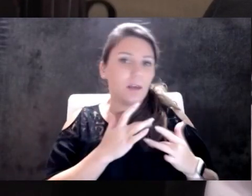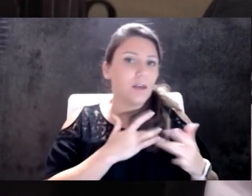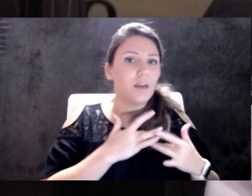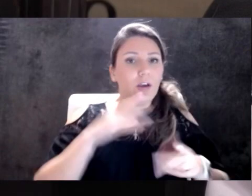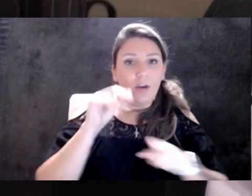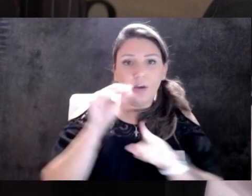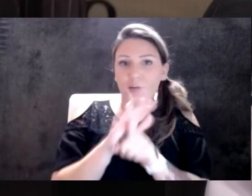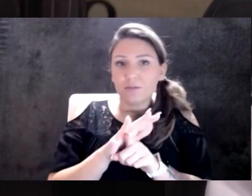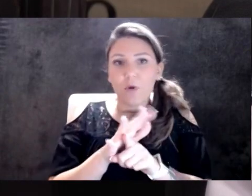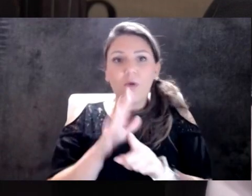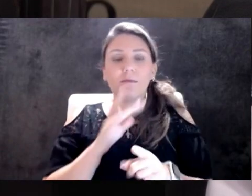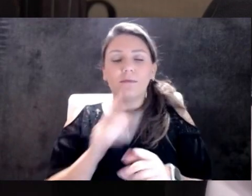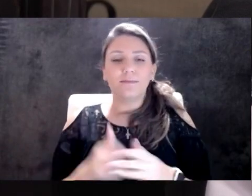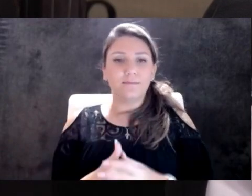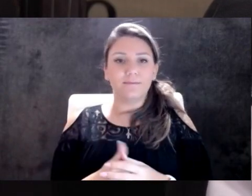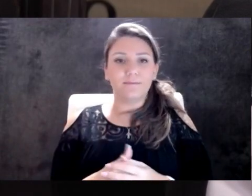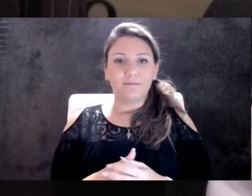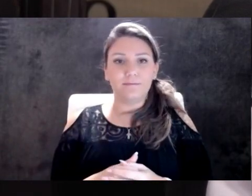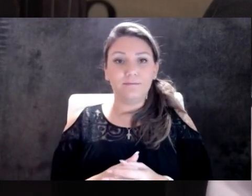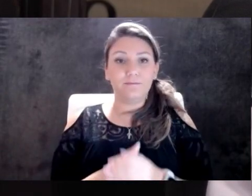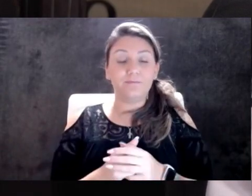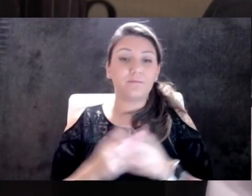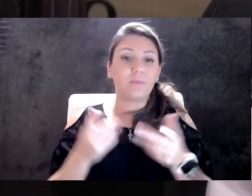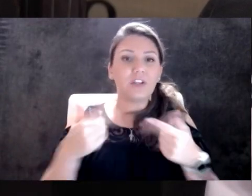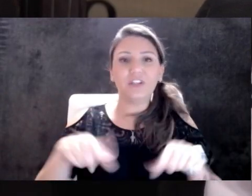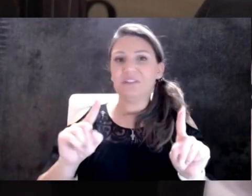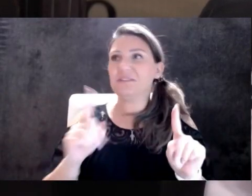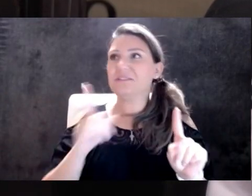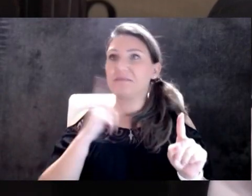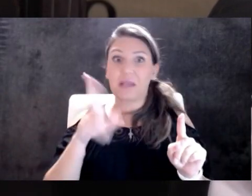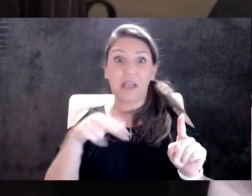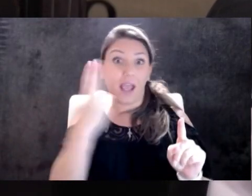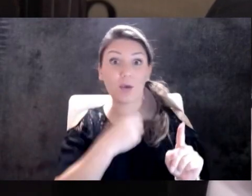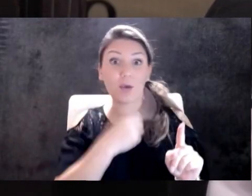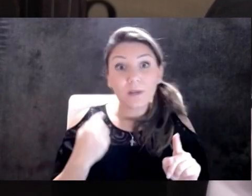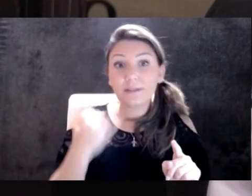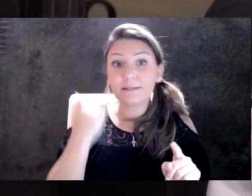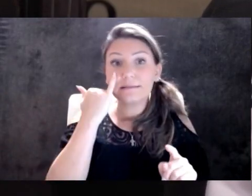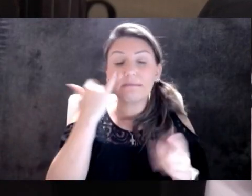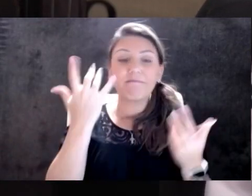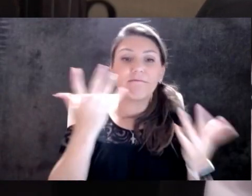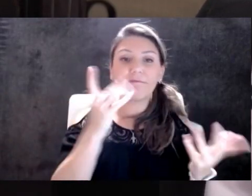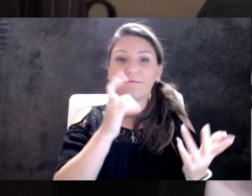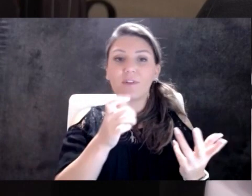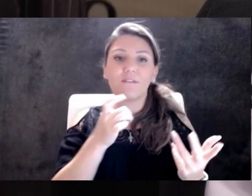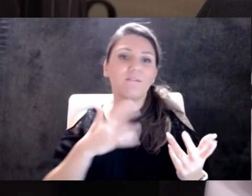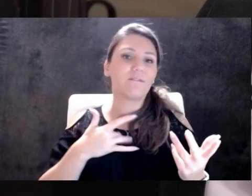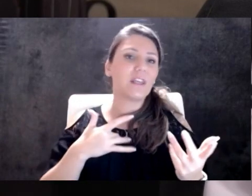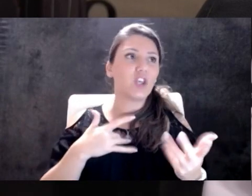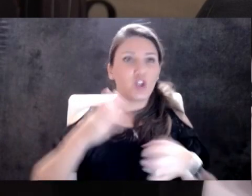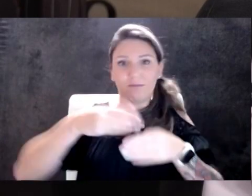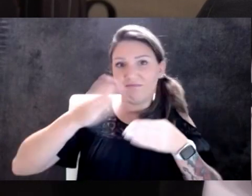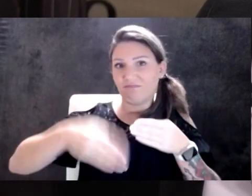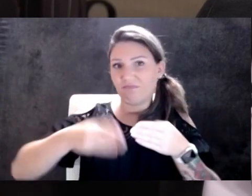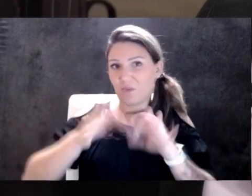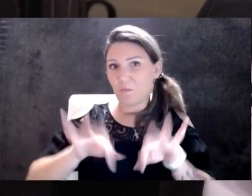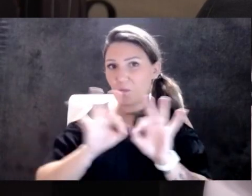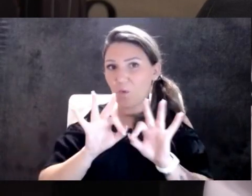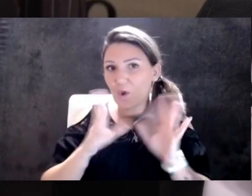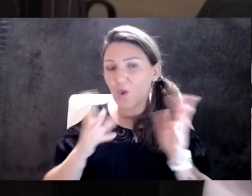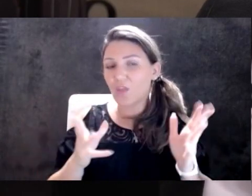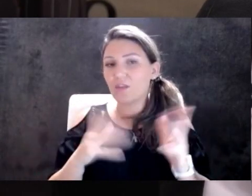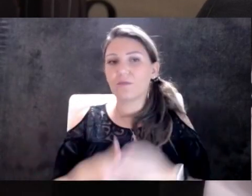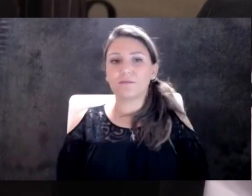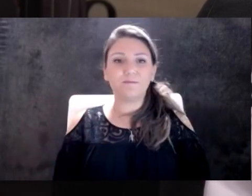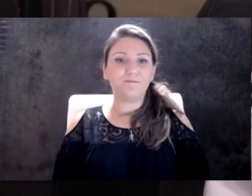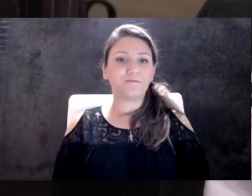to unnecessary risk if they don't feel the output is worthy enough. But I